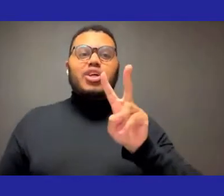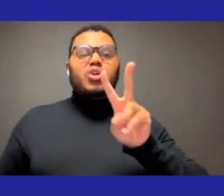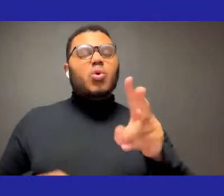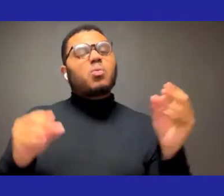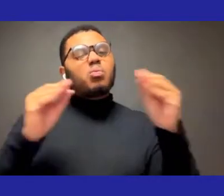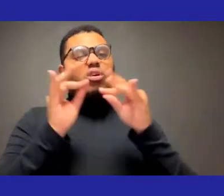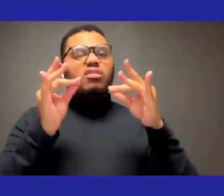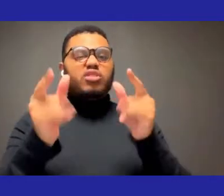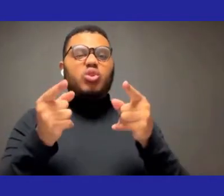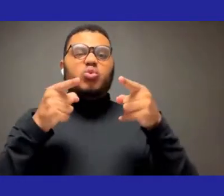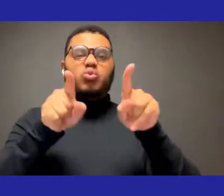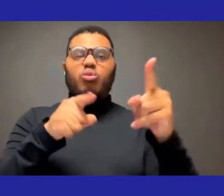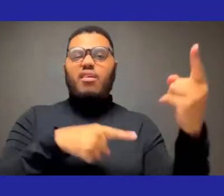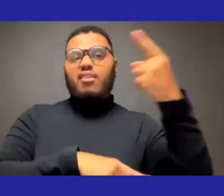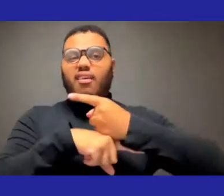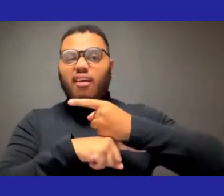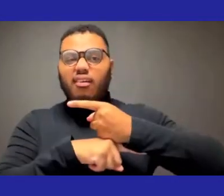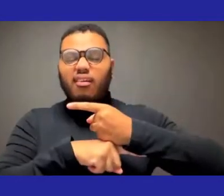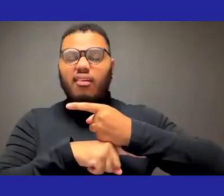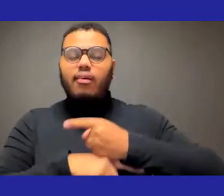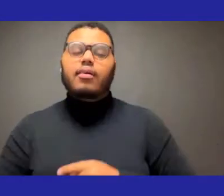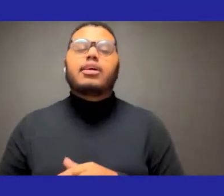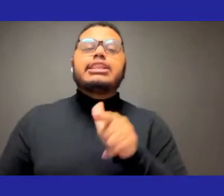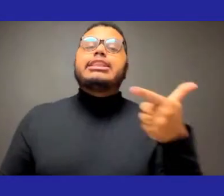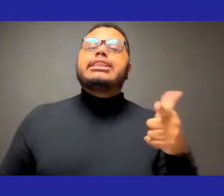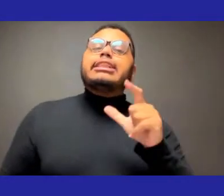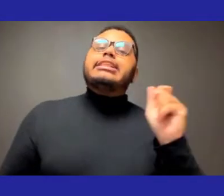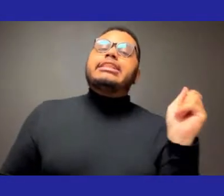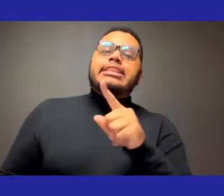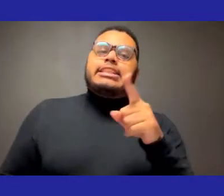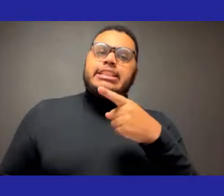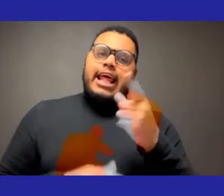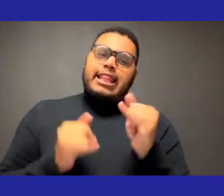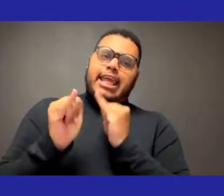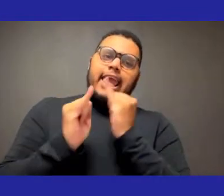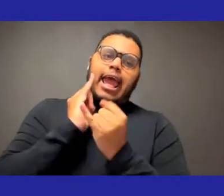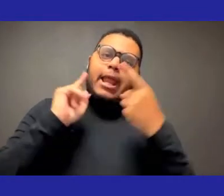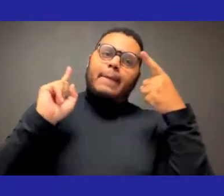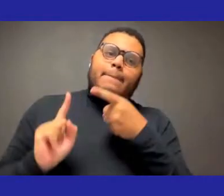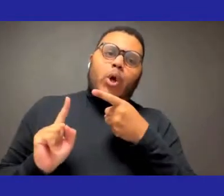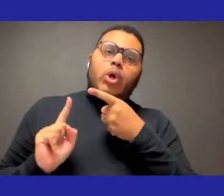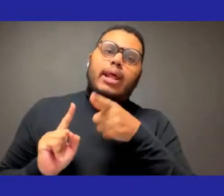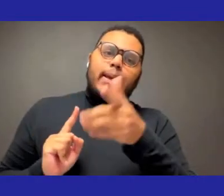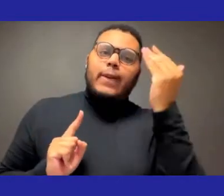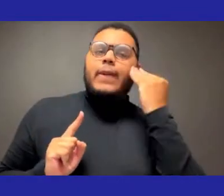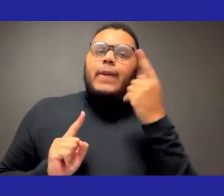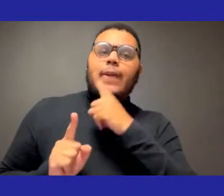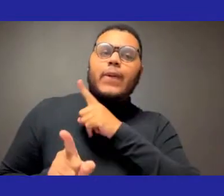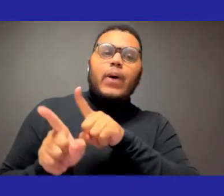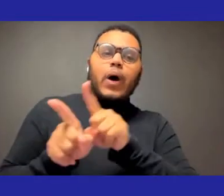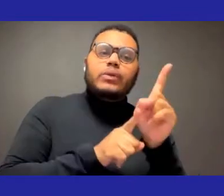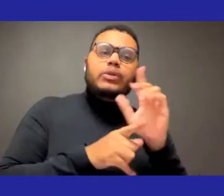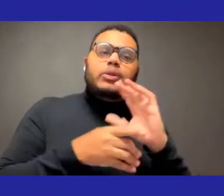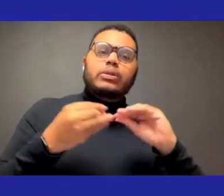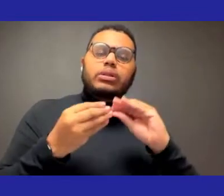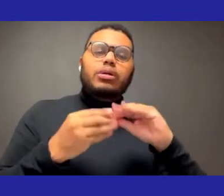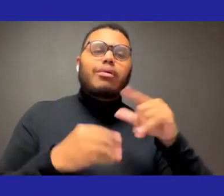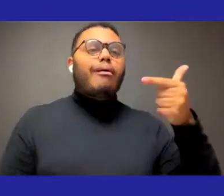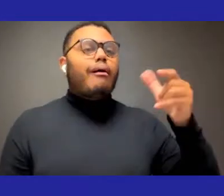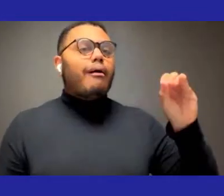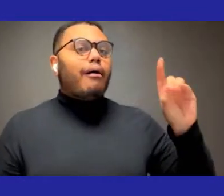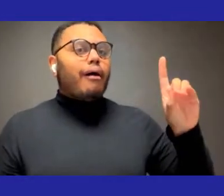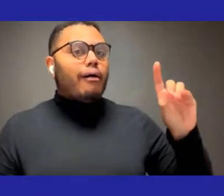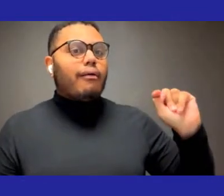day. So at the end point, I know you also talk about Gotham and